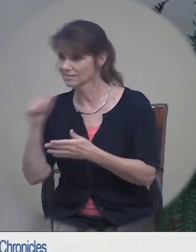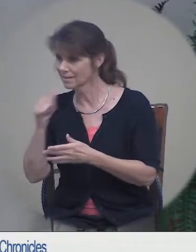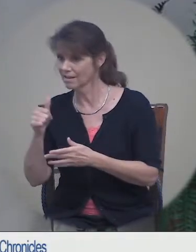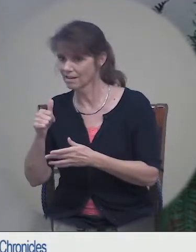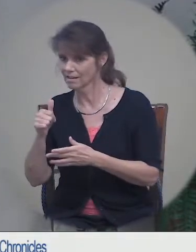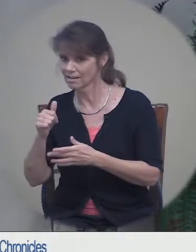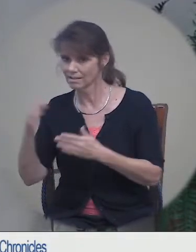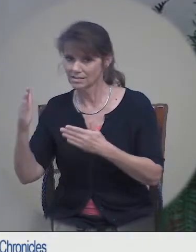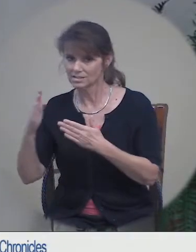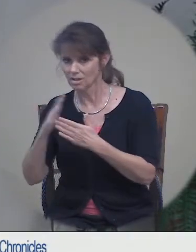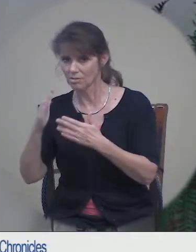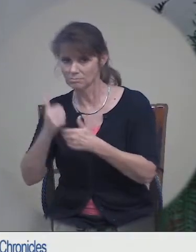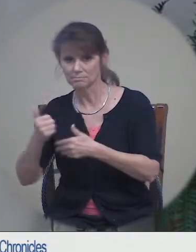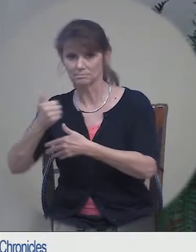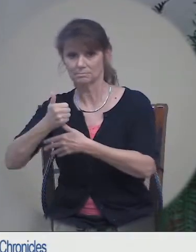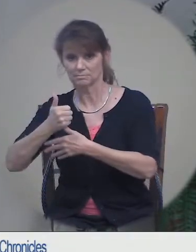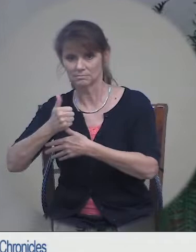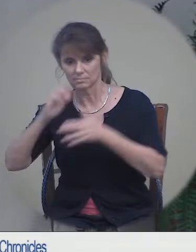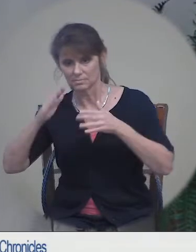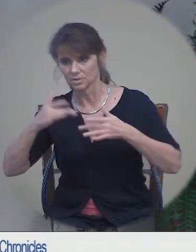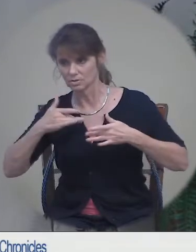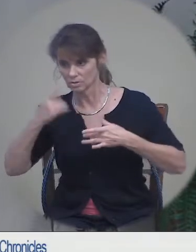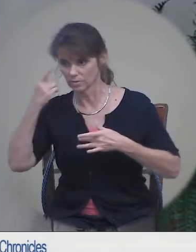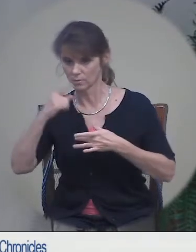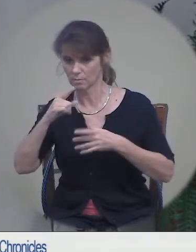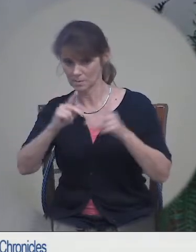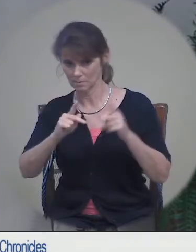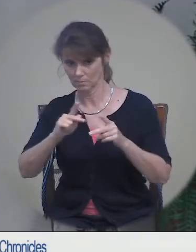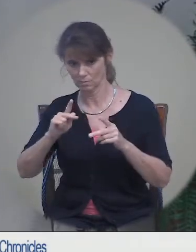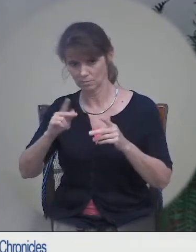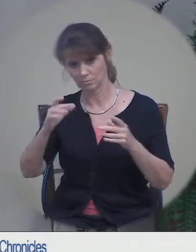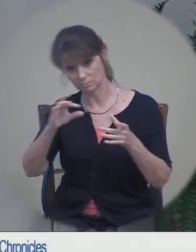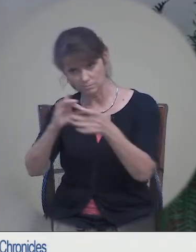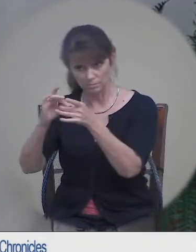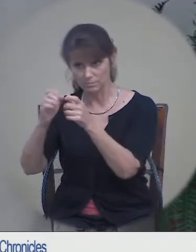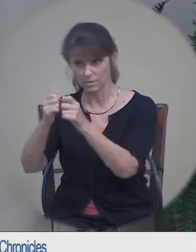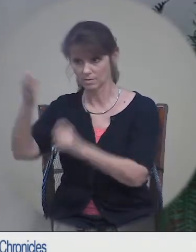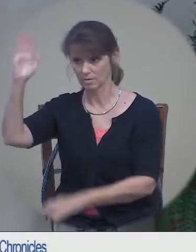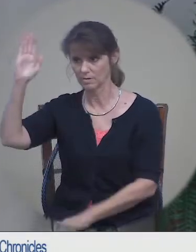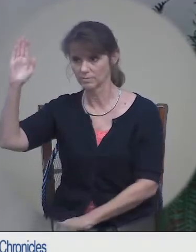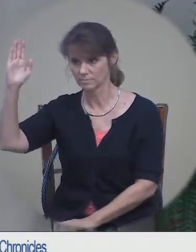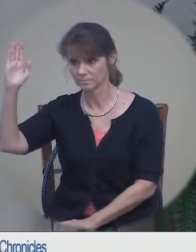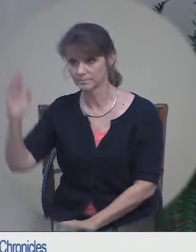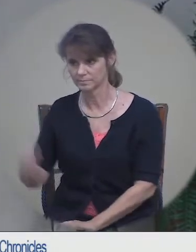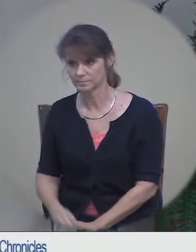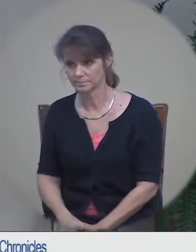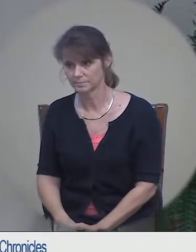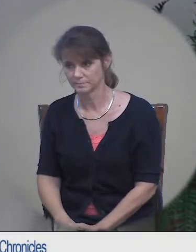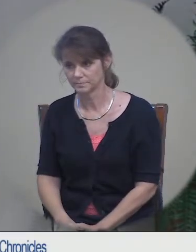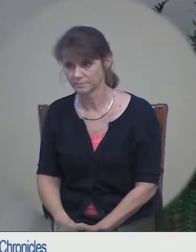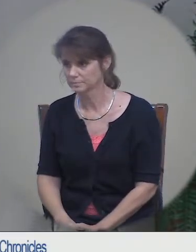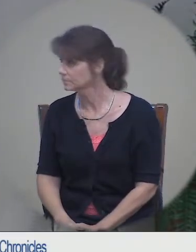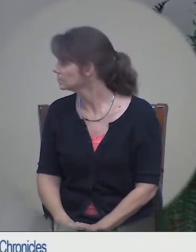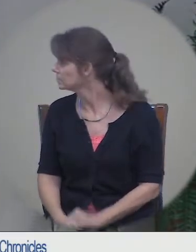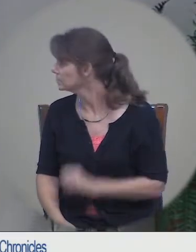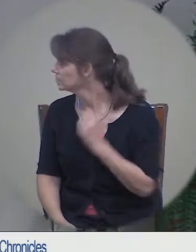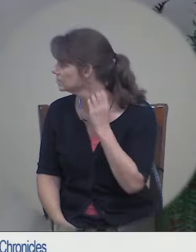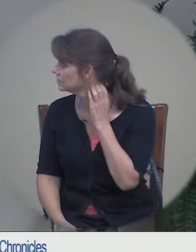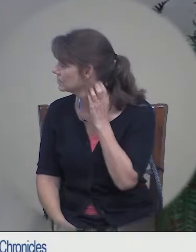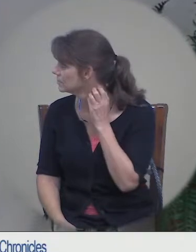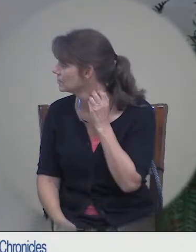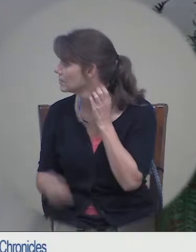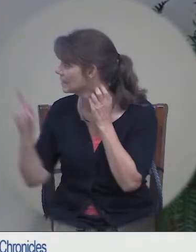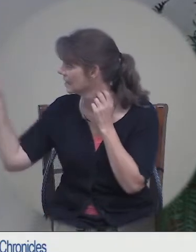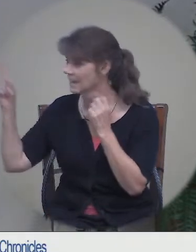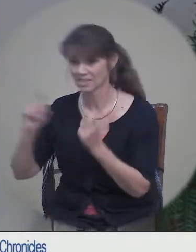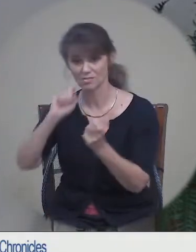we need to be doing as God's people. So, as we look at the reforms, I don't know how well